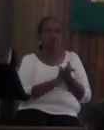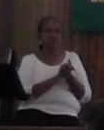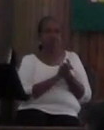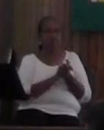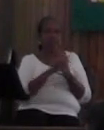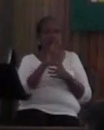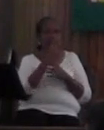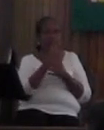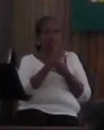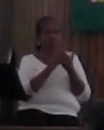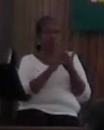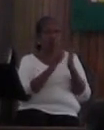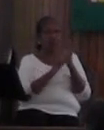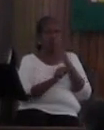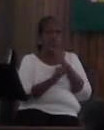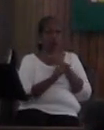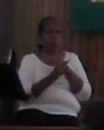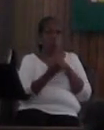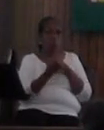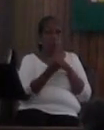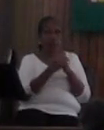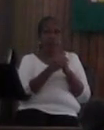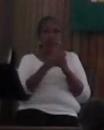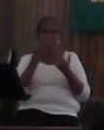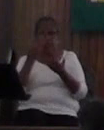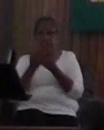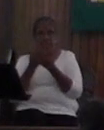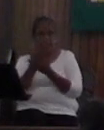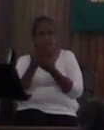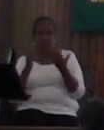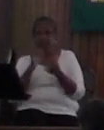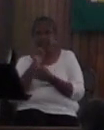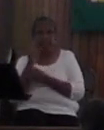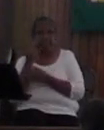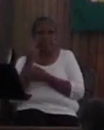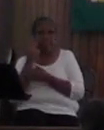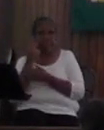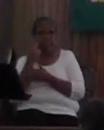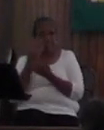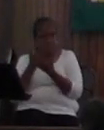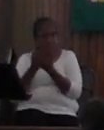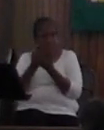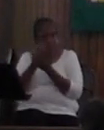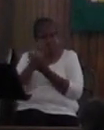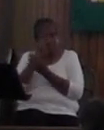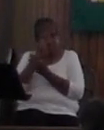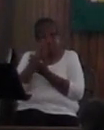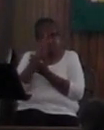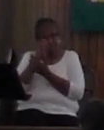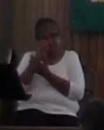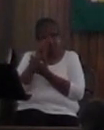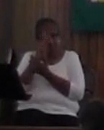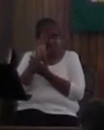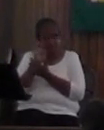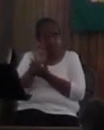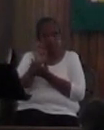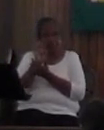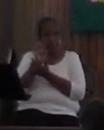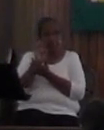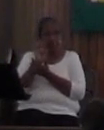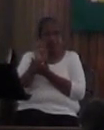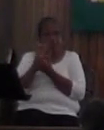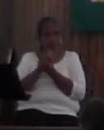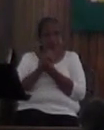verse 1, the evidence of things not seen, the word evidence here is the Greek word